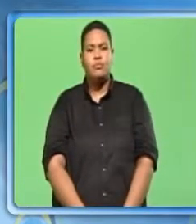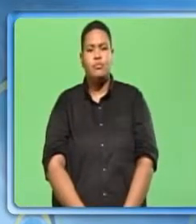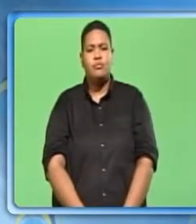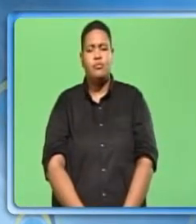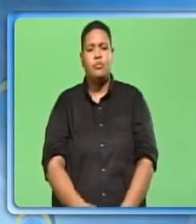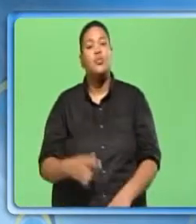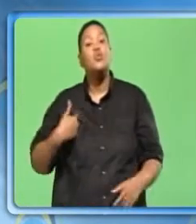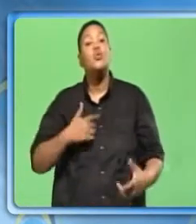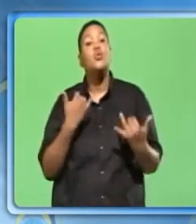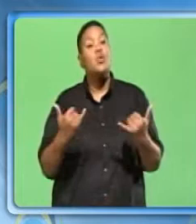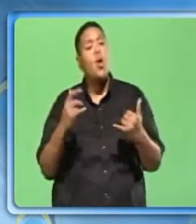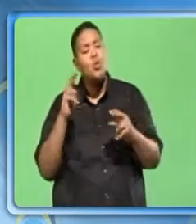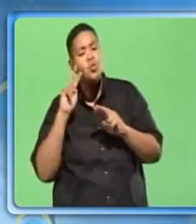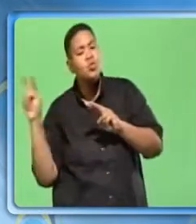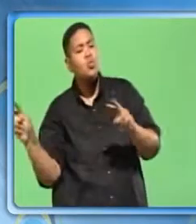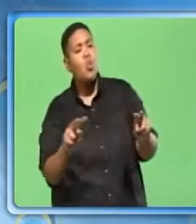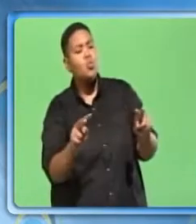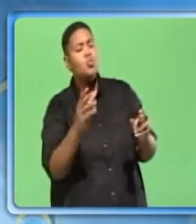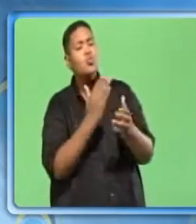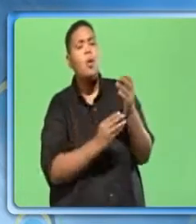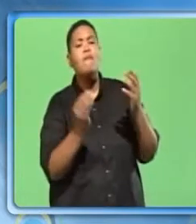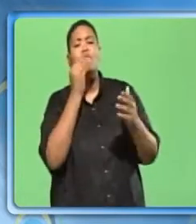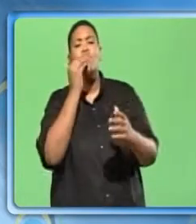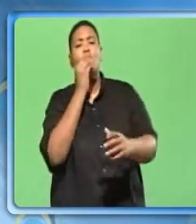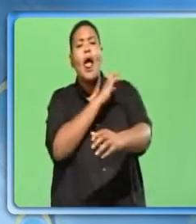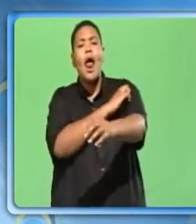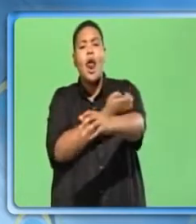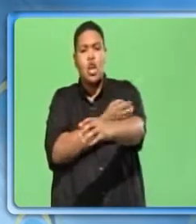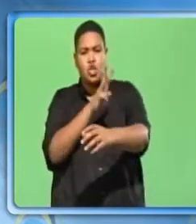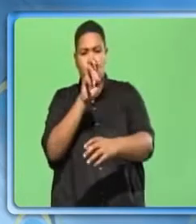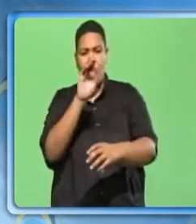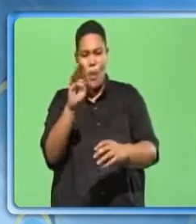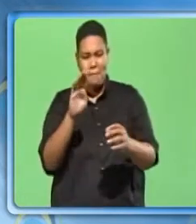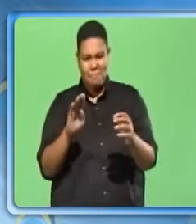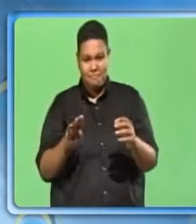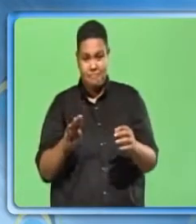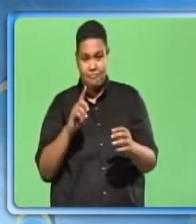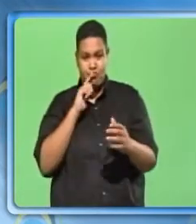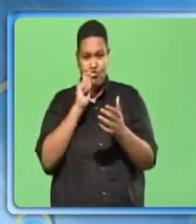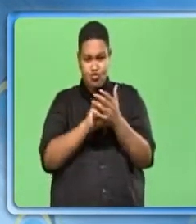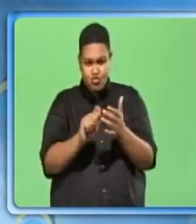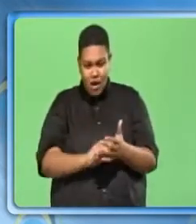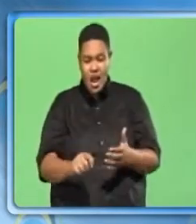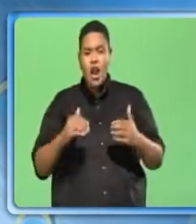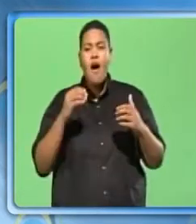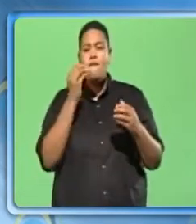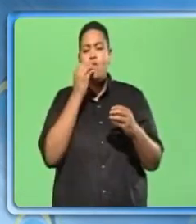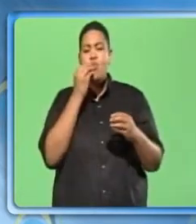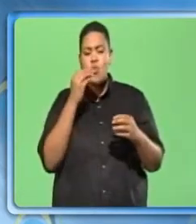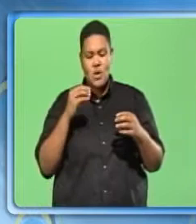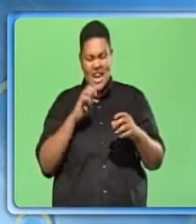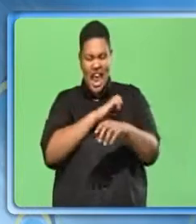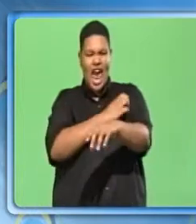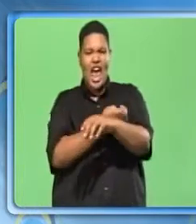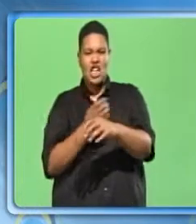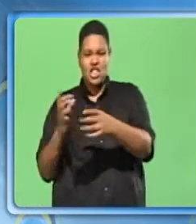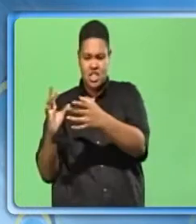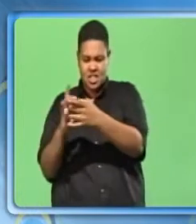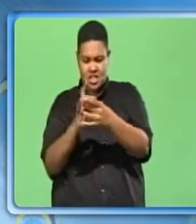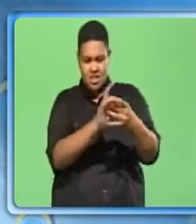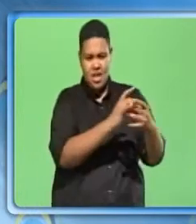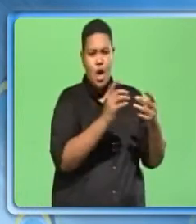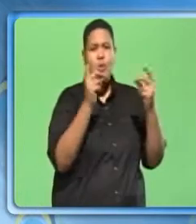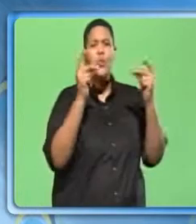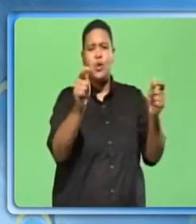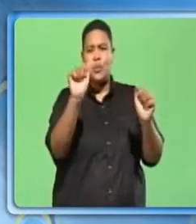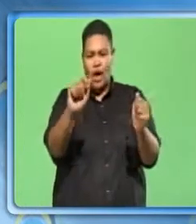We will now show you a set of food energy web. Write out a food energy chain from each of the food energy web as